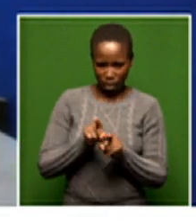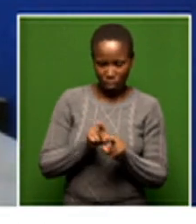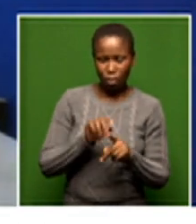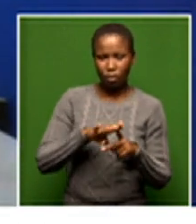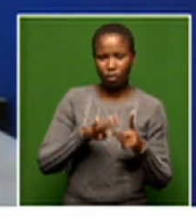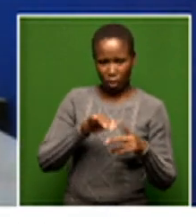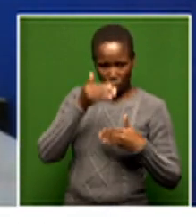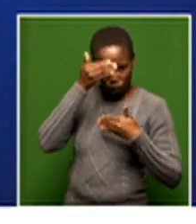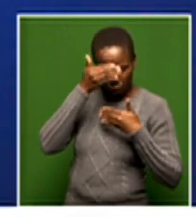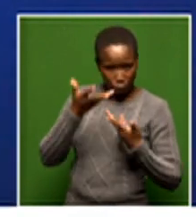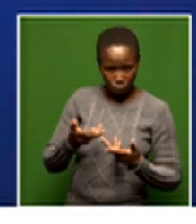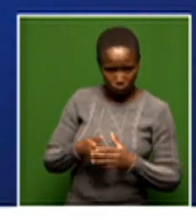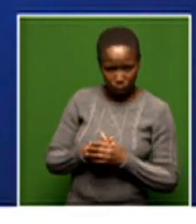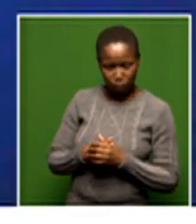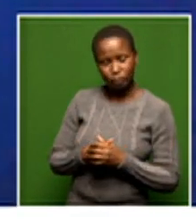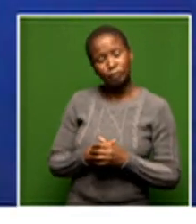So again, there's been